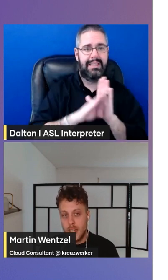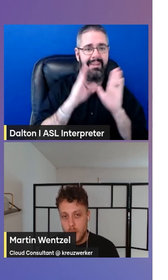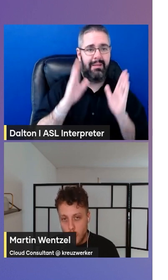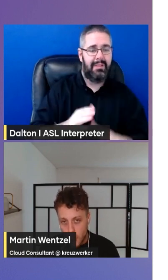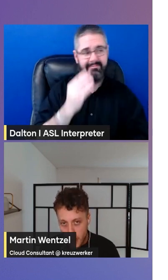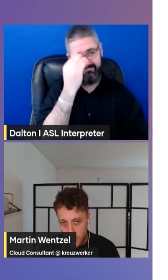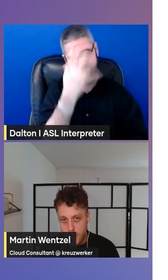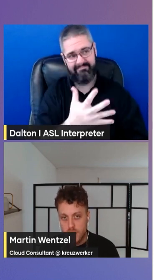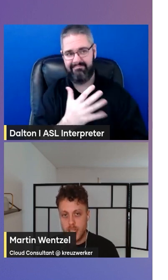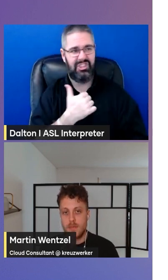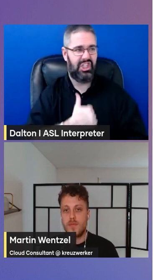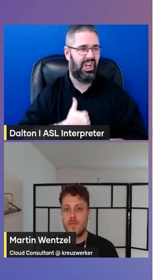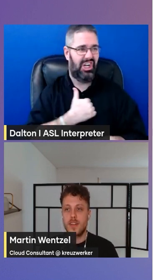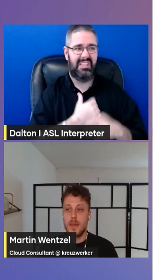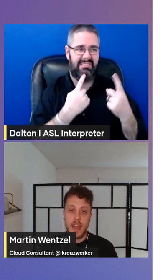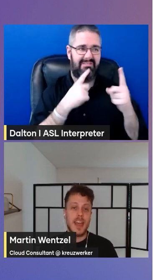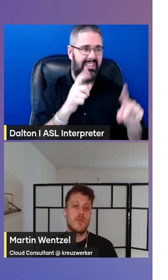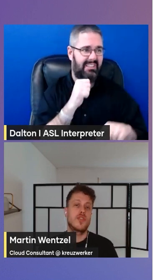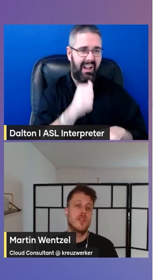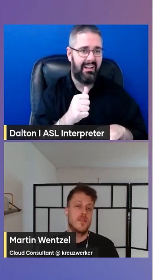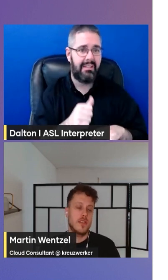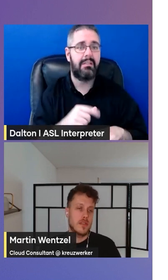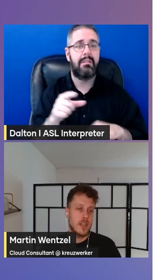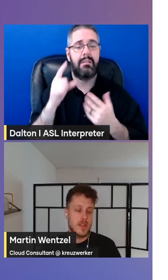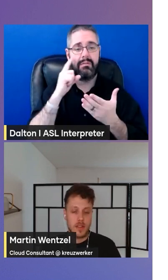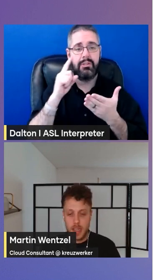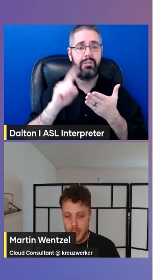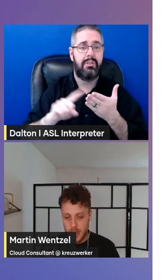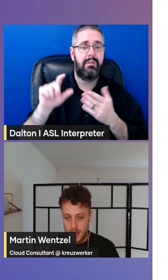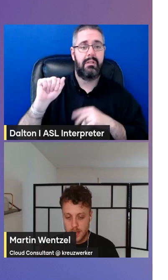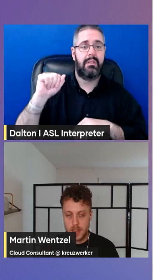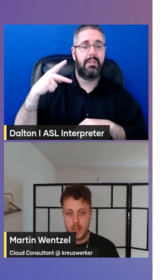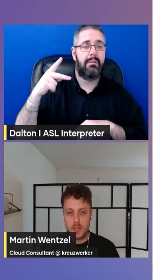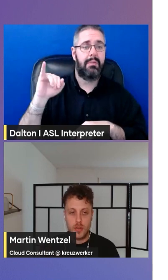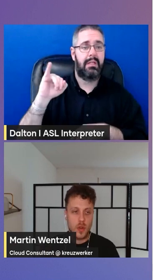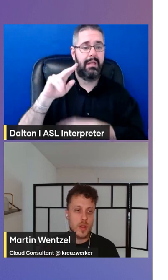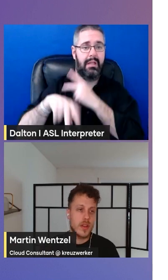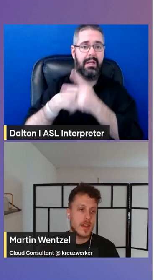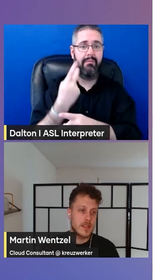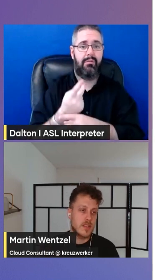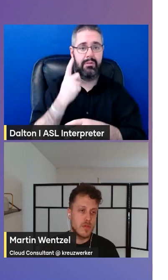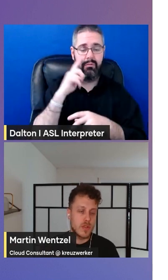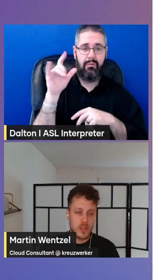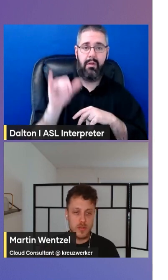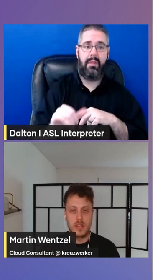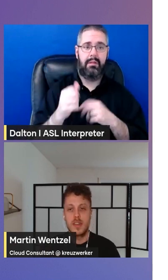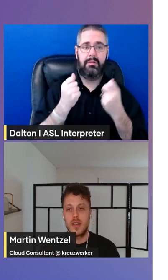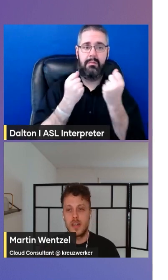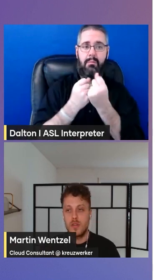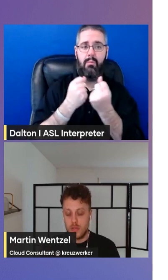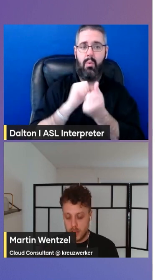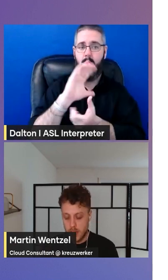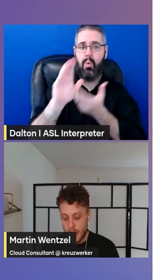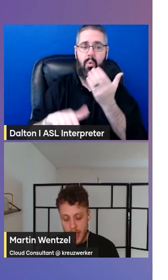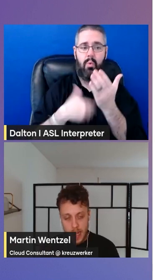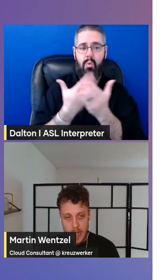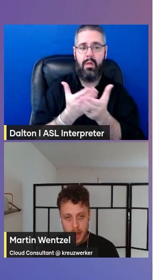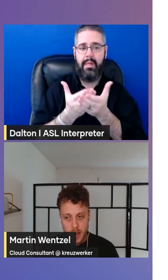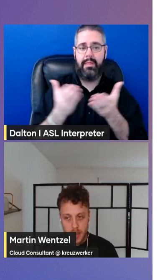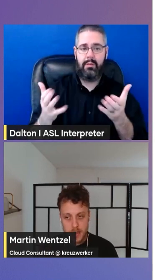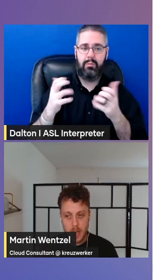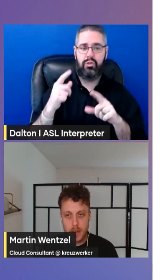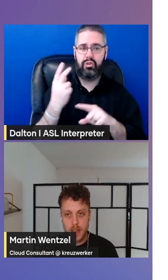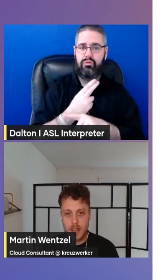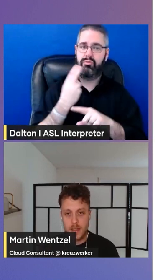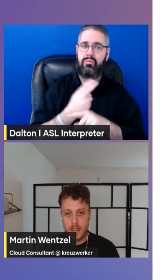So we have to check for the API version of the Docker daemon. Okay, does it support all the things that we want to use?